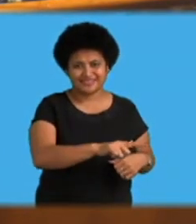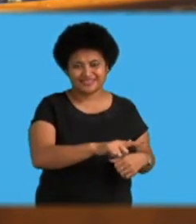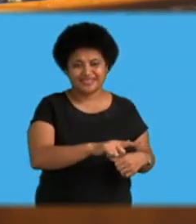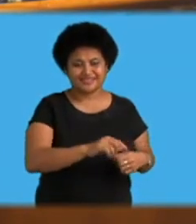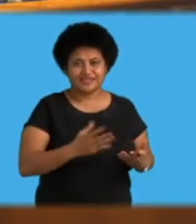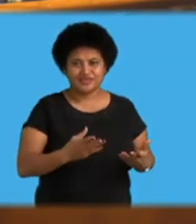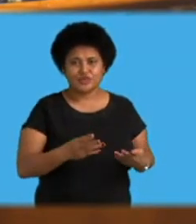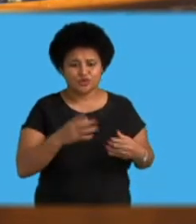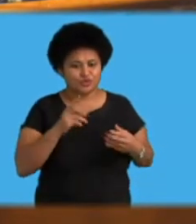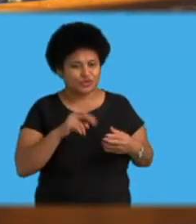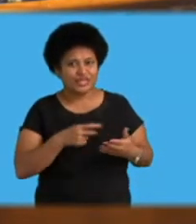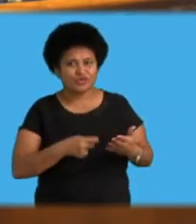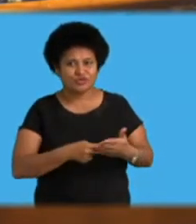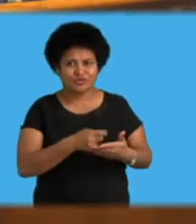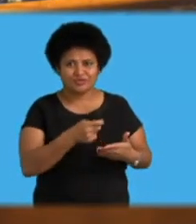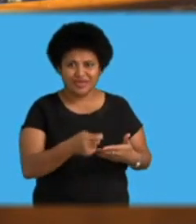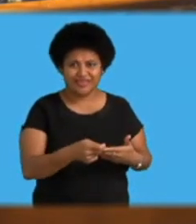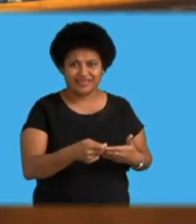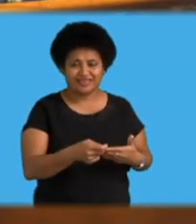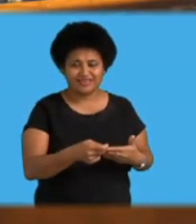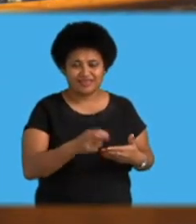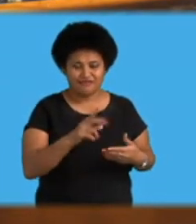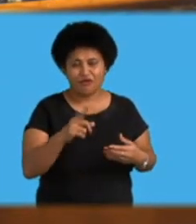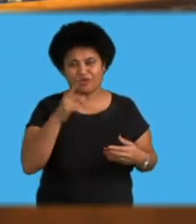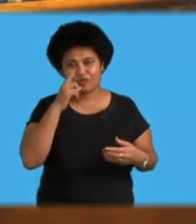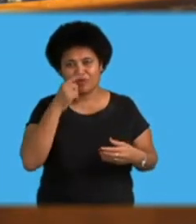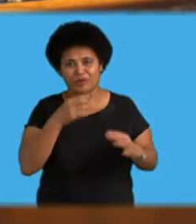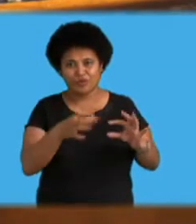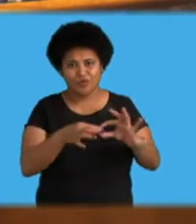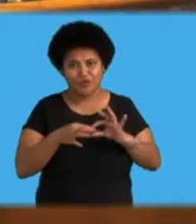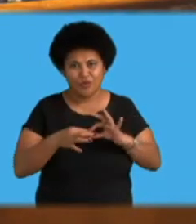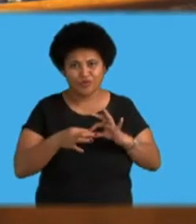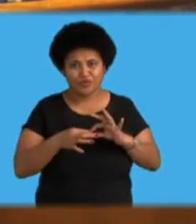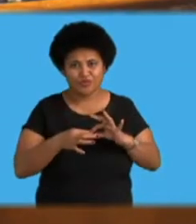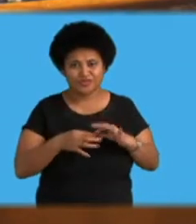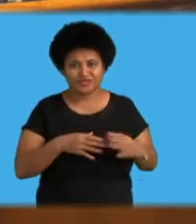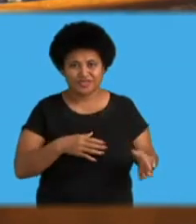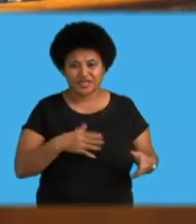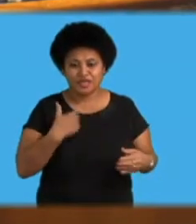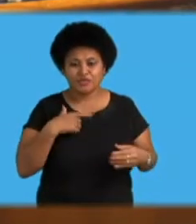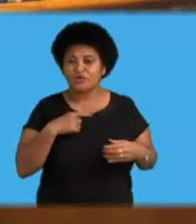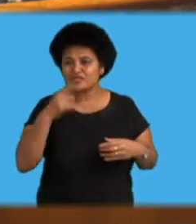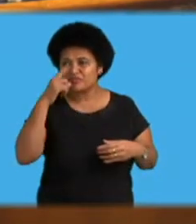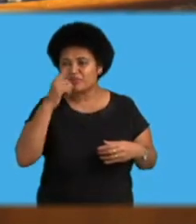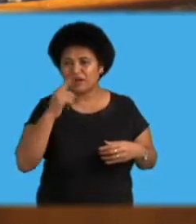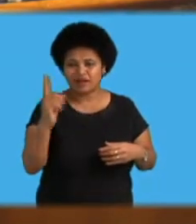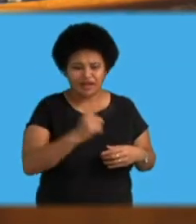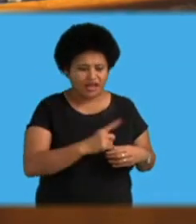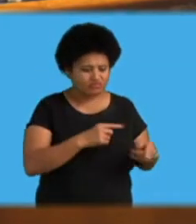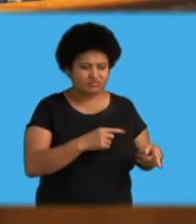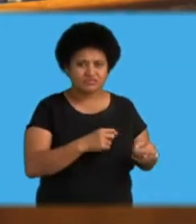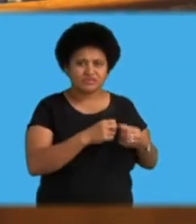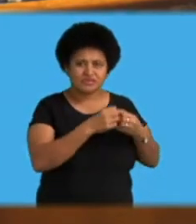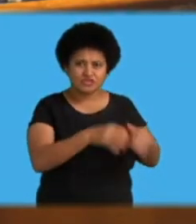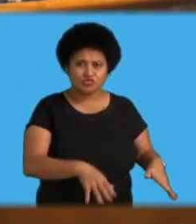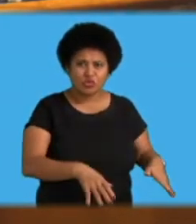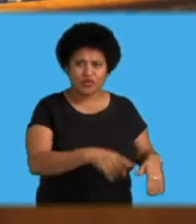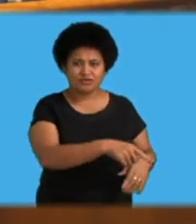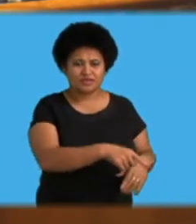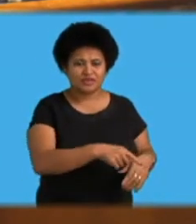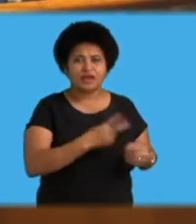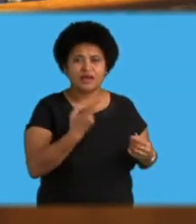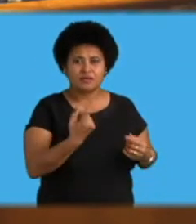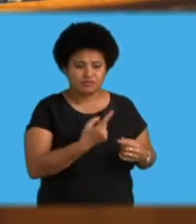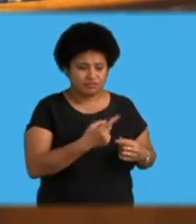very serious case. As more tourists come, take over sacred sites, and they do whatever they want to do with it, destroying what is valuable to us.